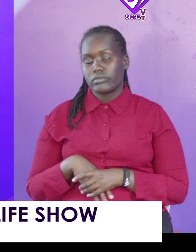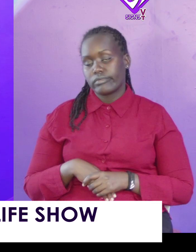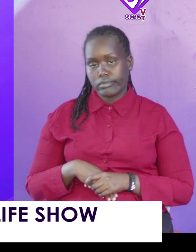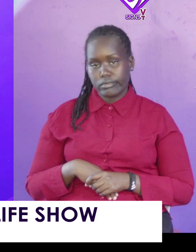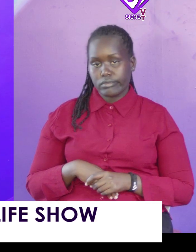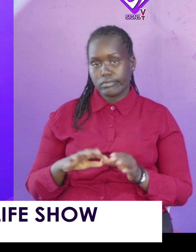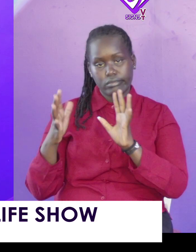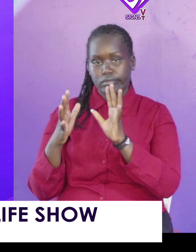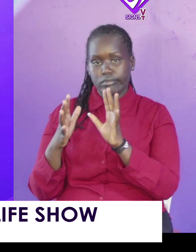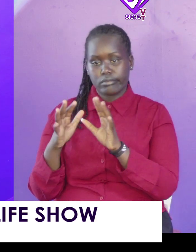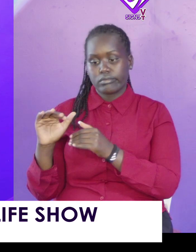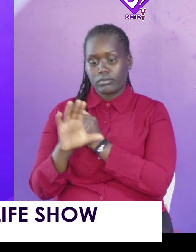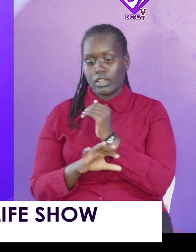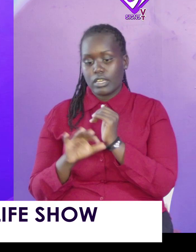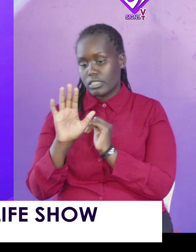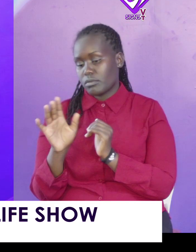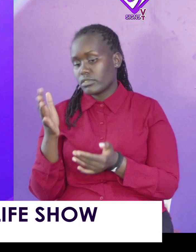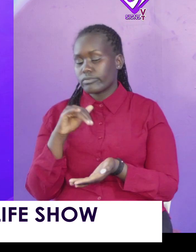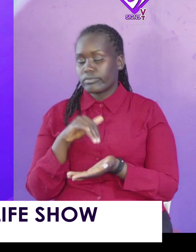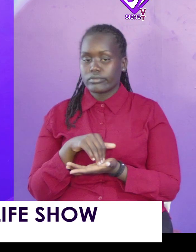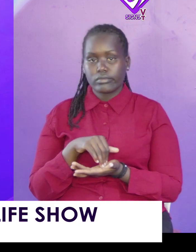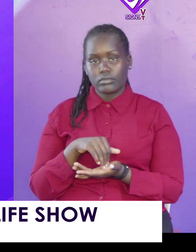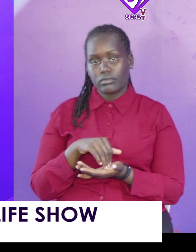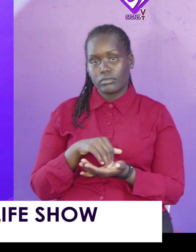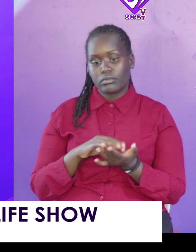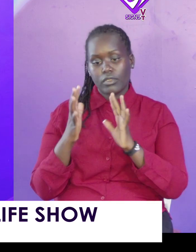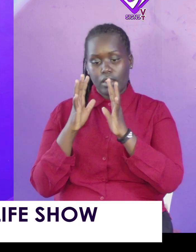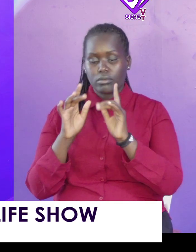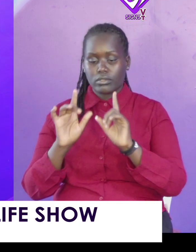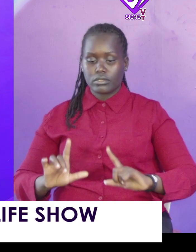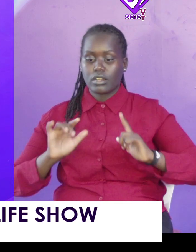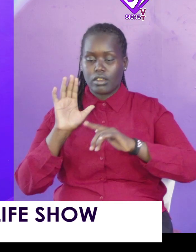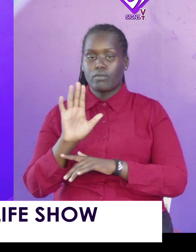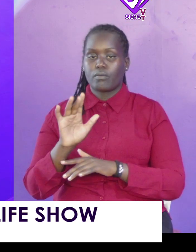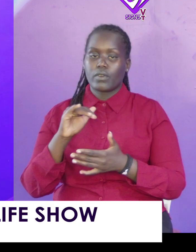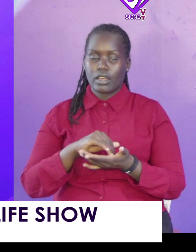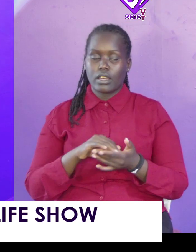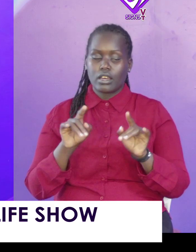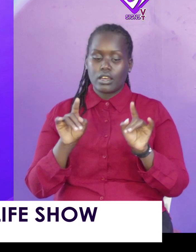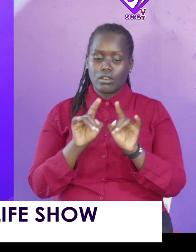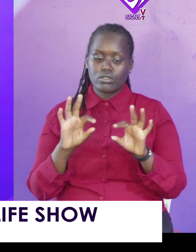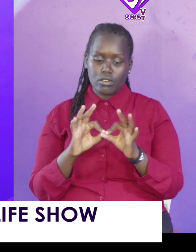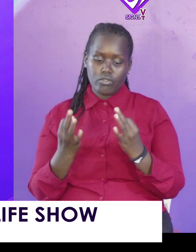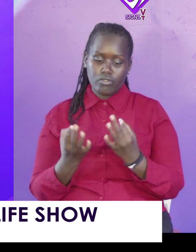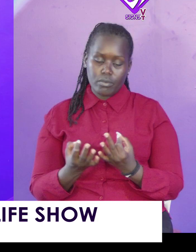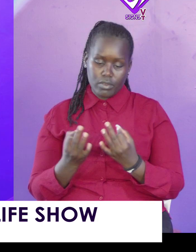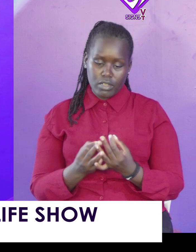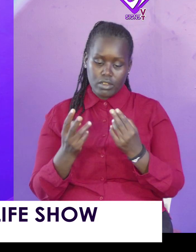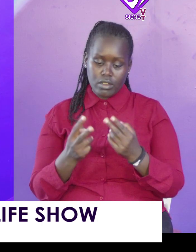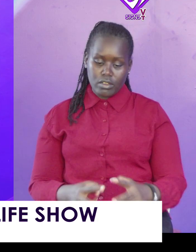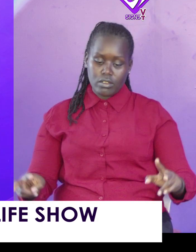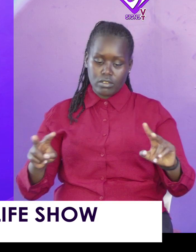and celebrate your country again. Celebrate your life again. Celebrate your family. This is the Treasures of Life